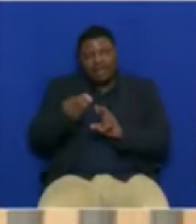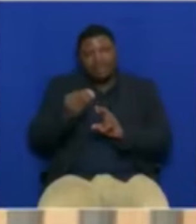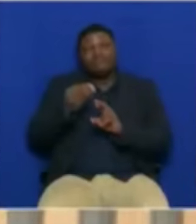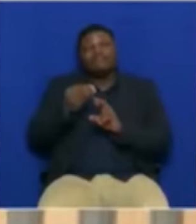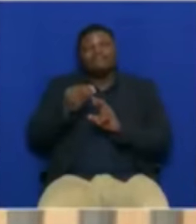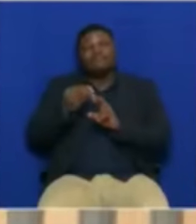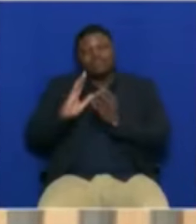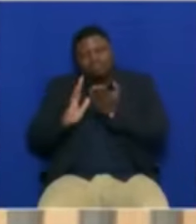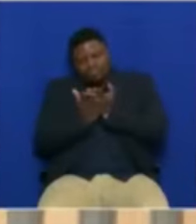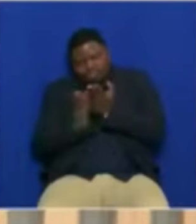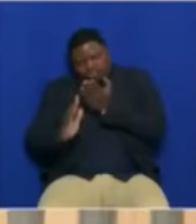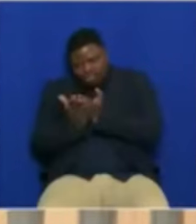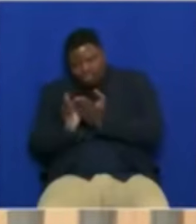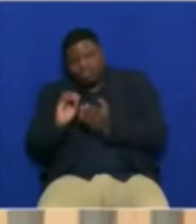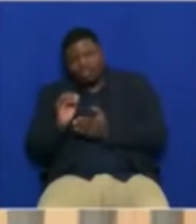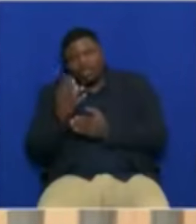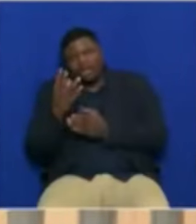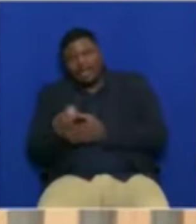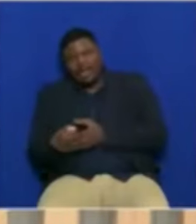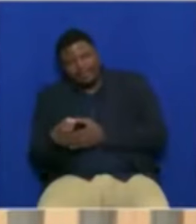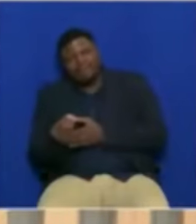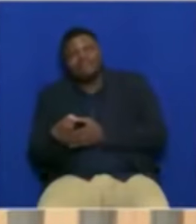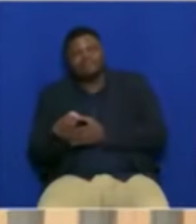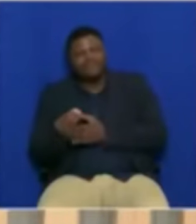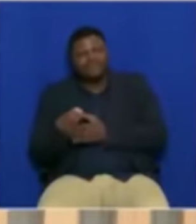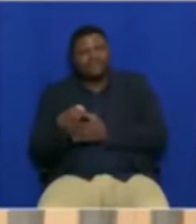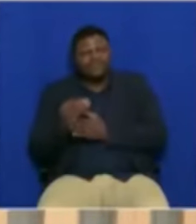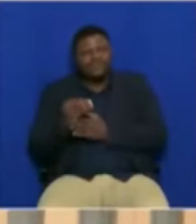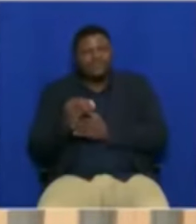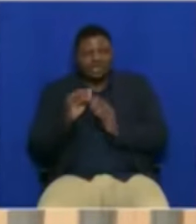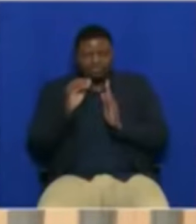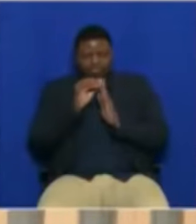So, in working through this annexure,